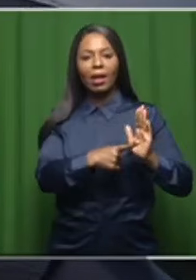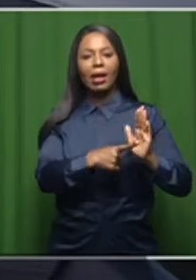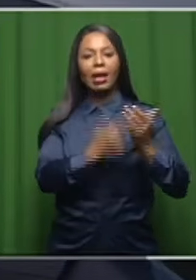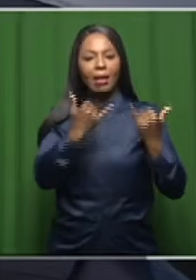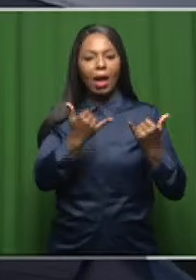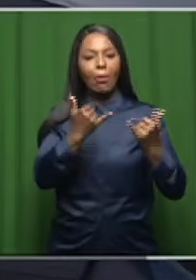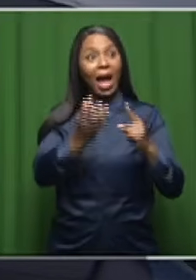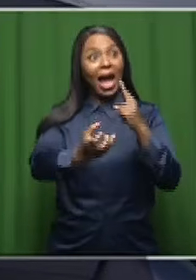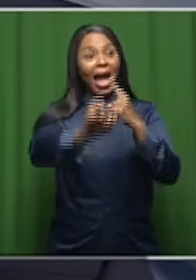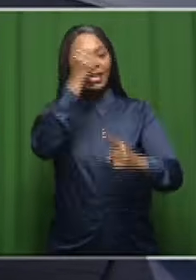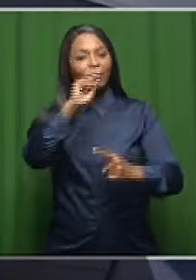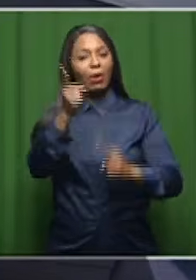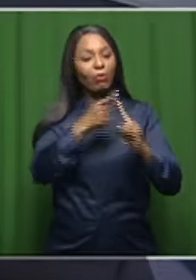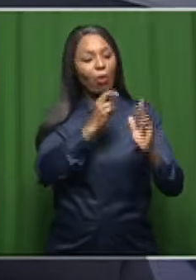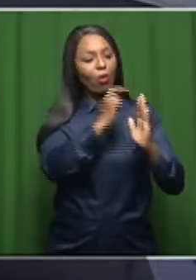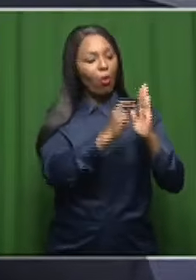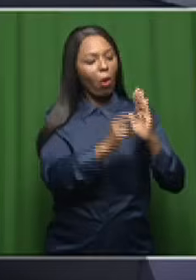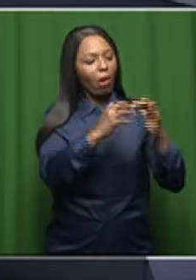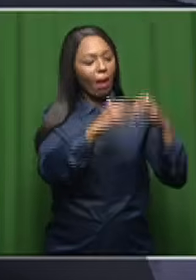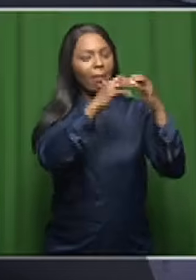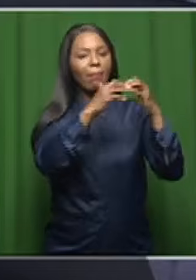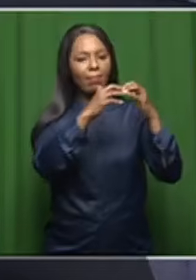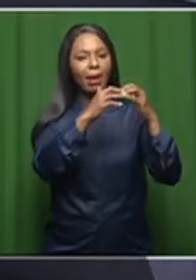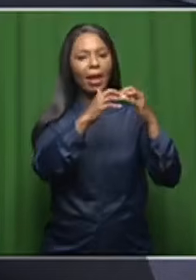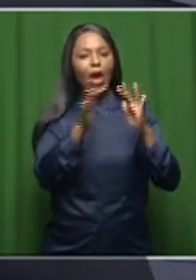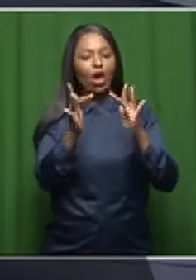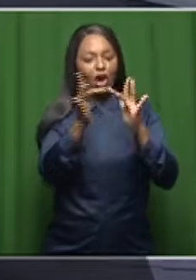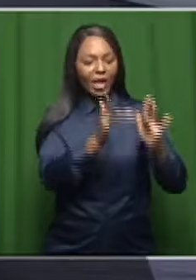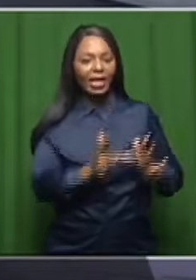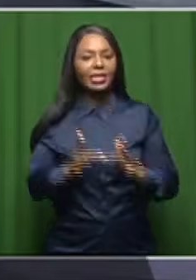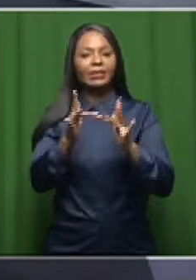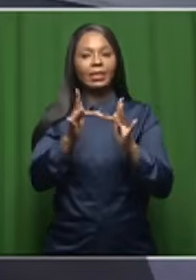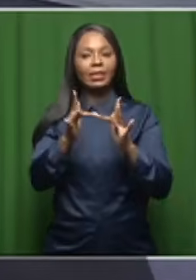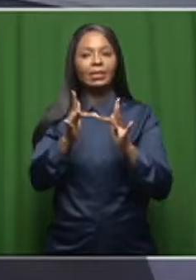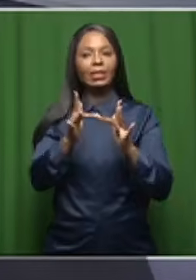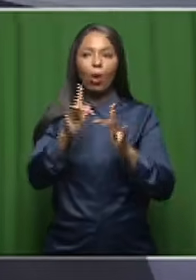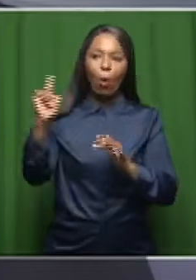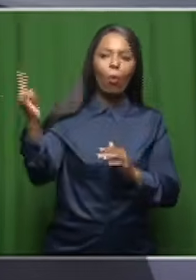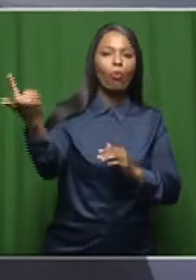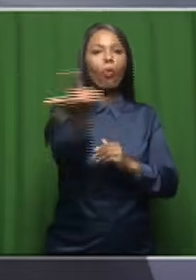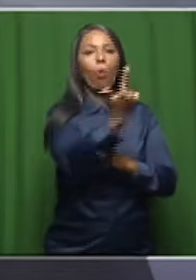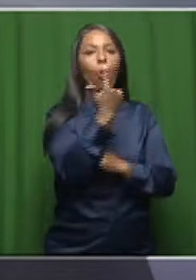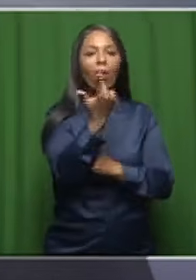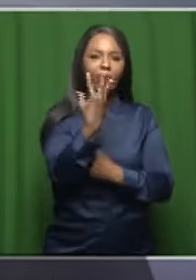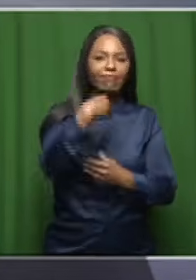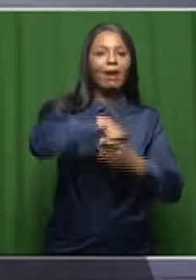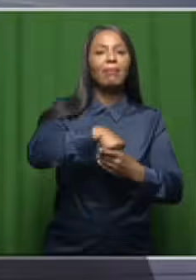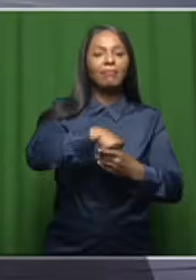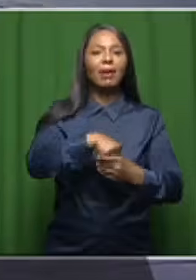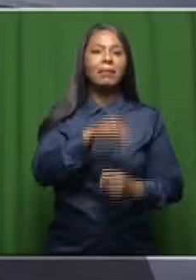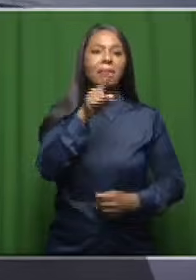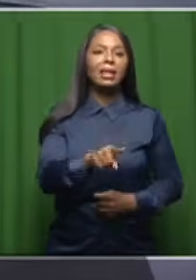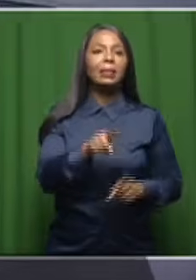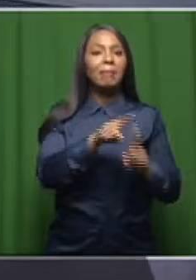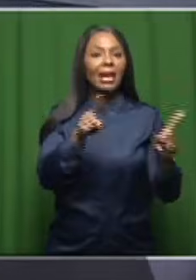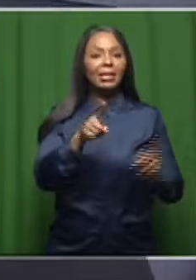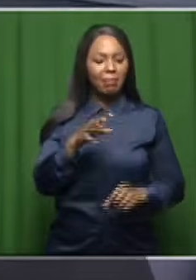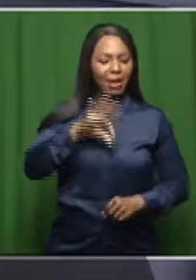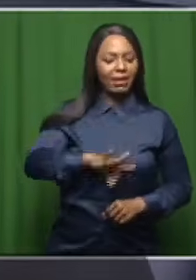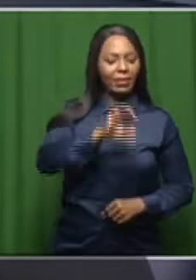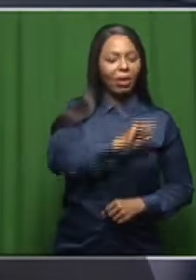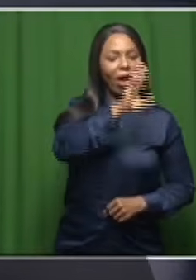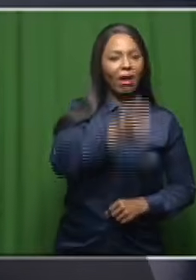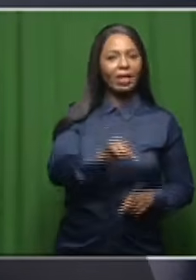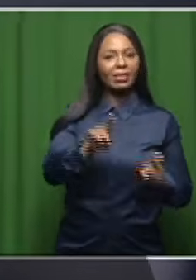is basically meaningful connectivity. Universal meaning connectivity for everybody, but more so beneficial for South Africa as well as the